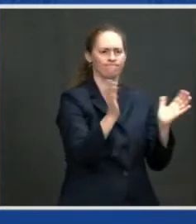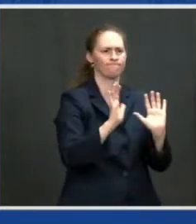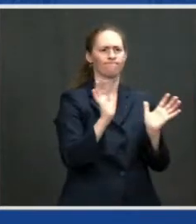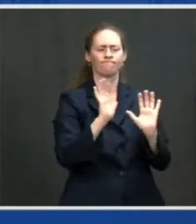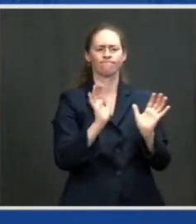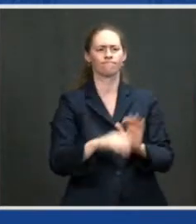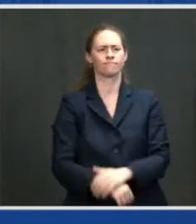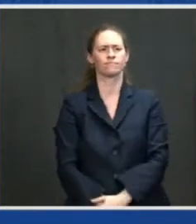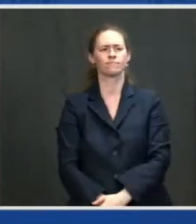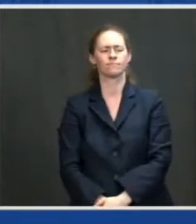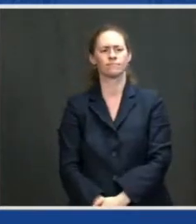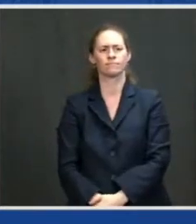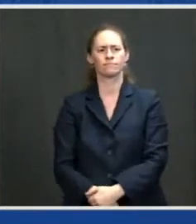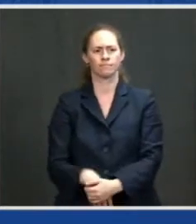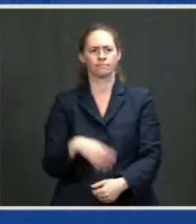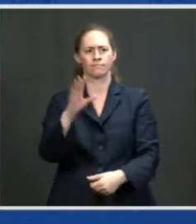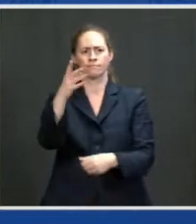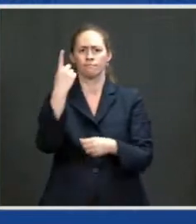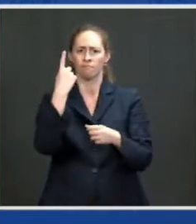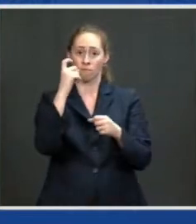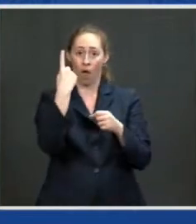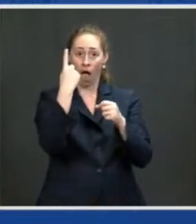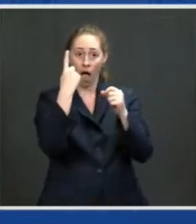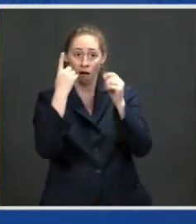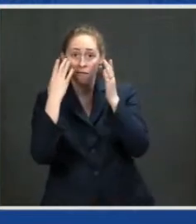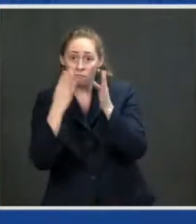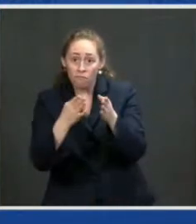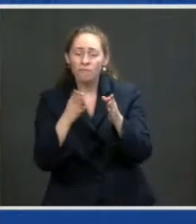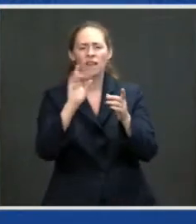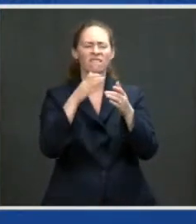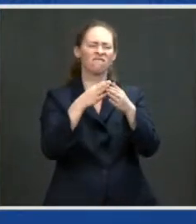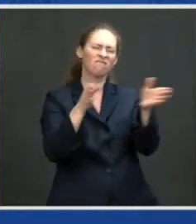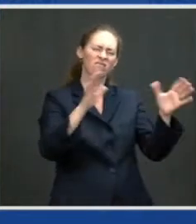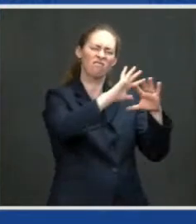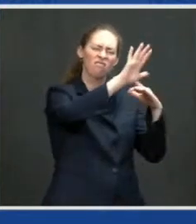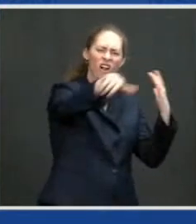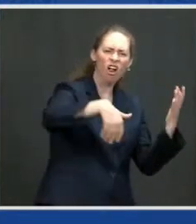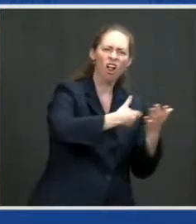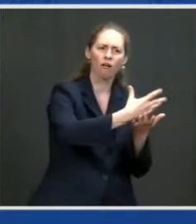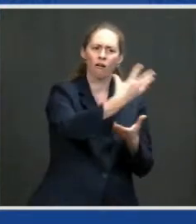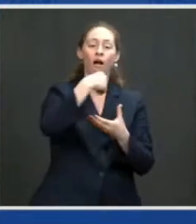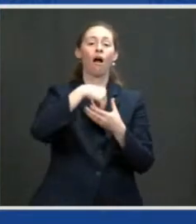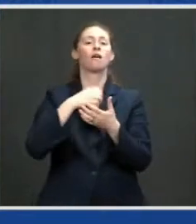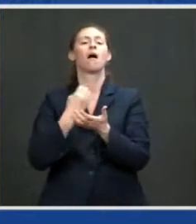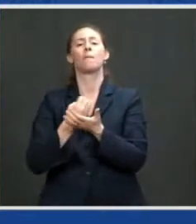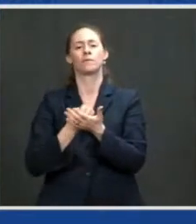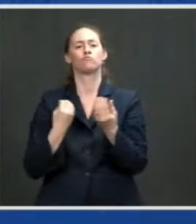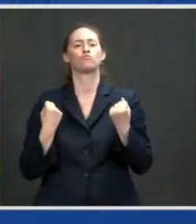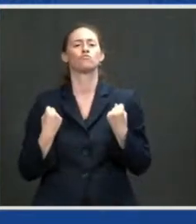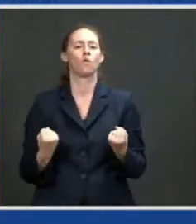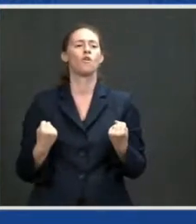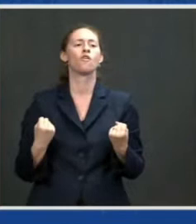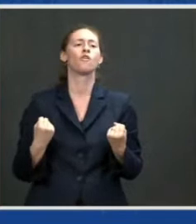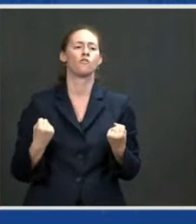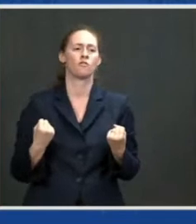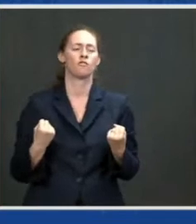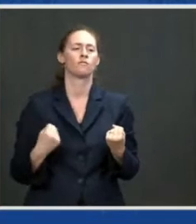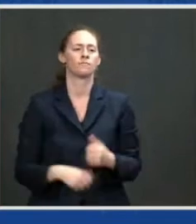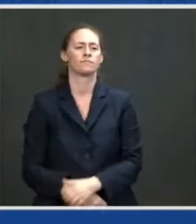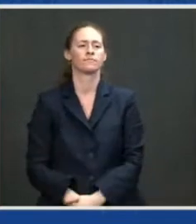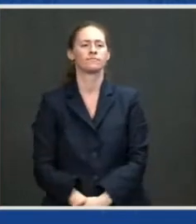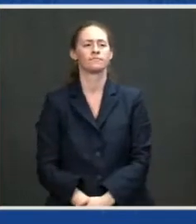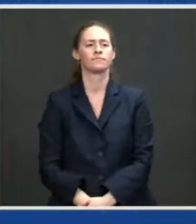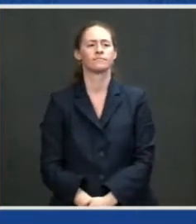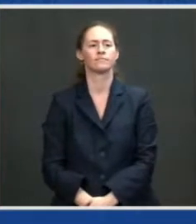It also makes our economy a whole lot stronger. When American workers have more money to spend, American businesses benefit. We